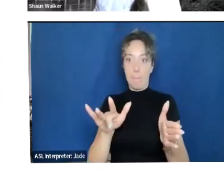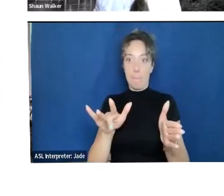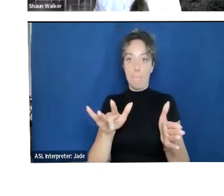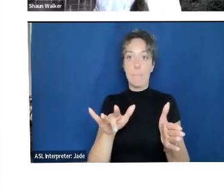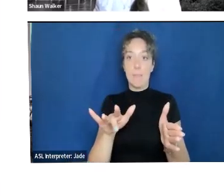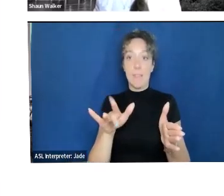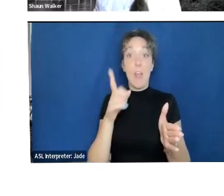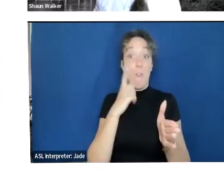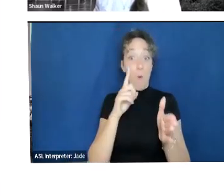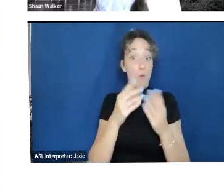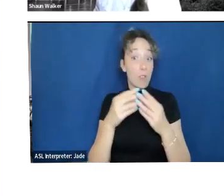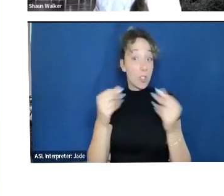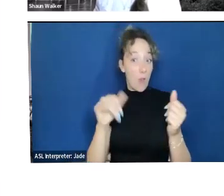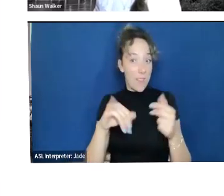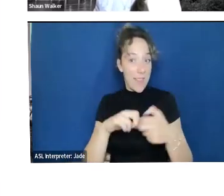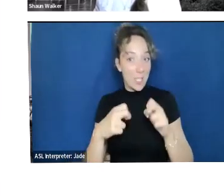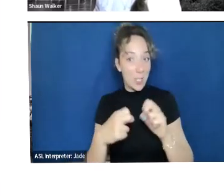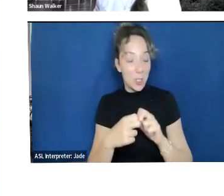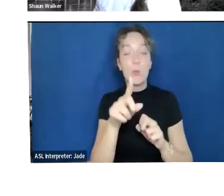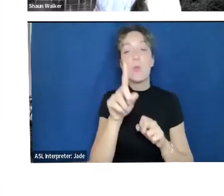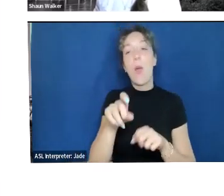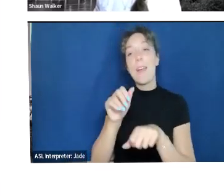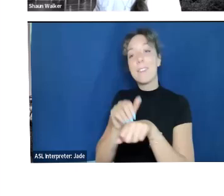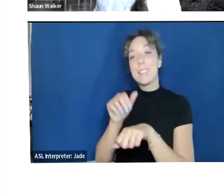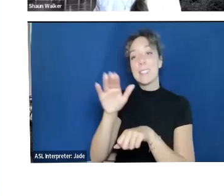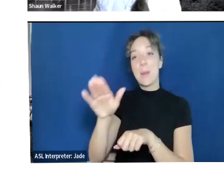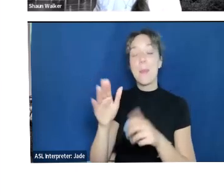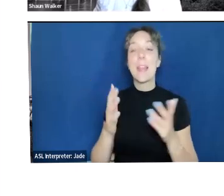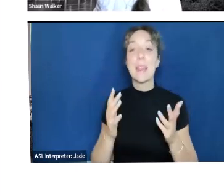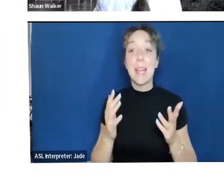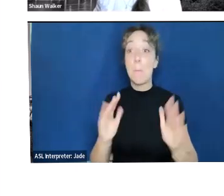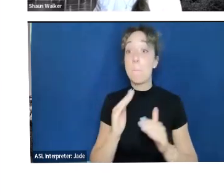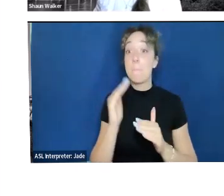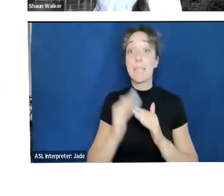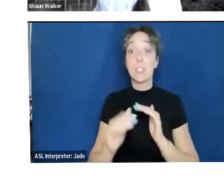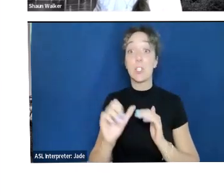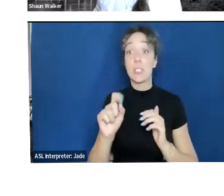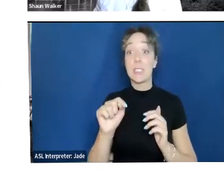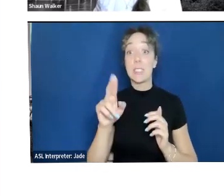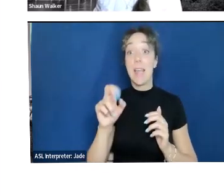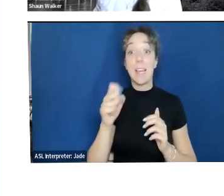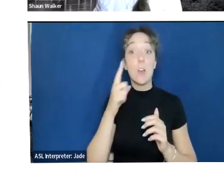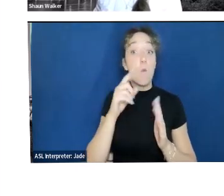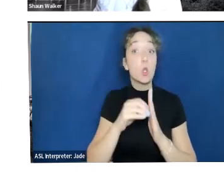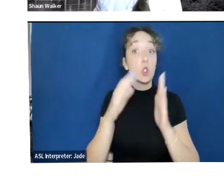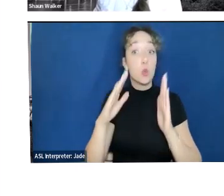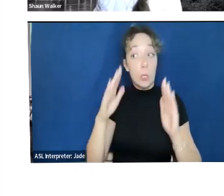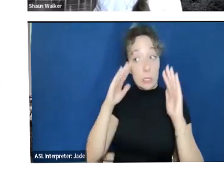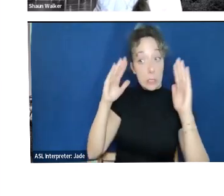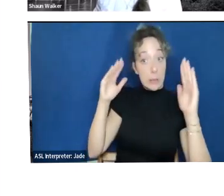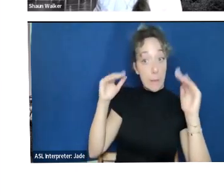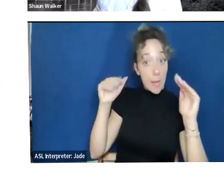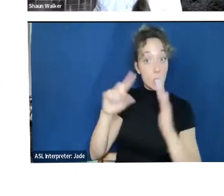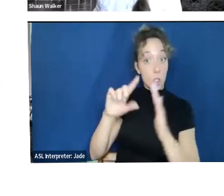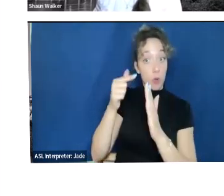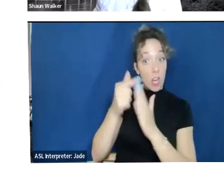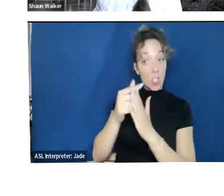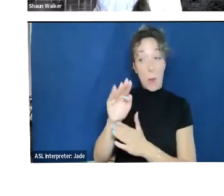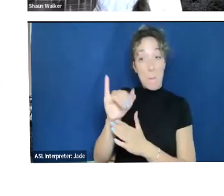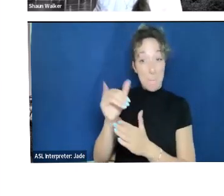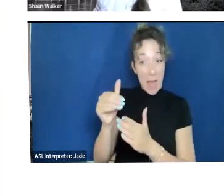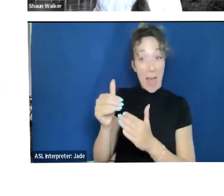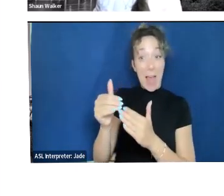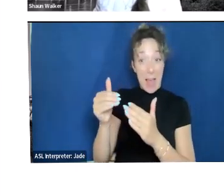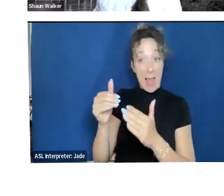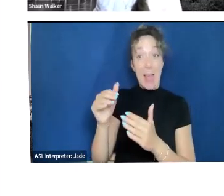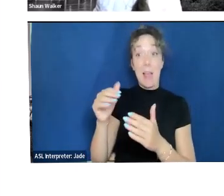you need to submit the completion status for students expected to graduate by August